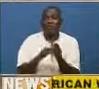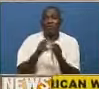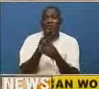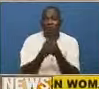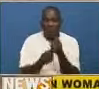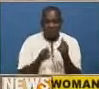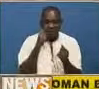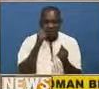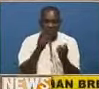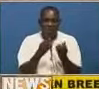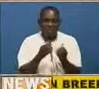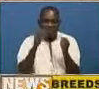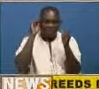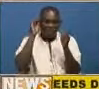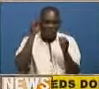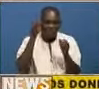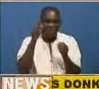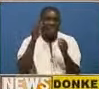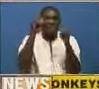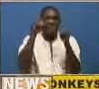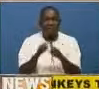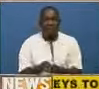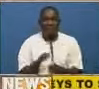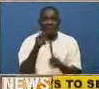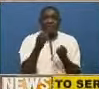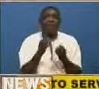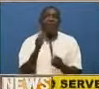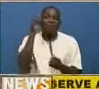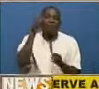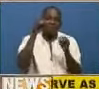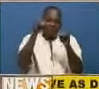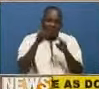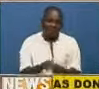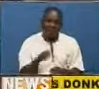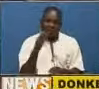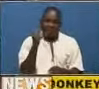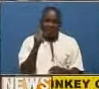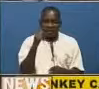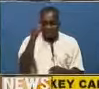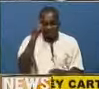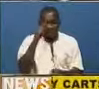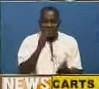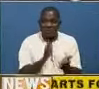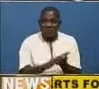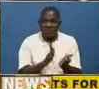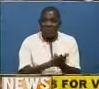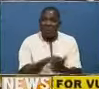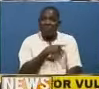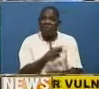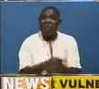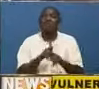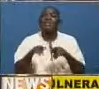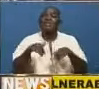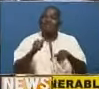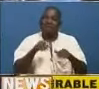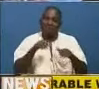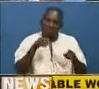of becoming a teacher in future cannot be truncated because of a setback.